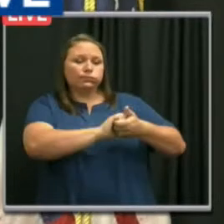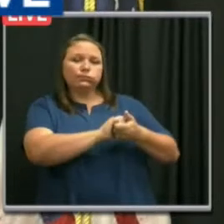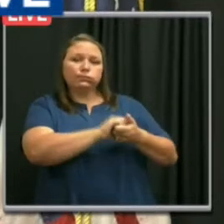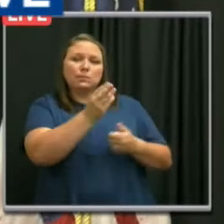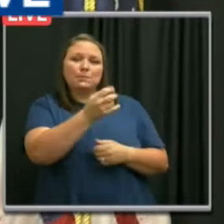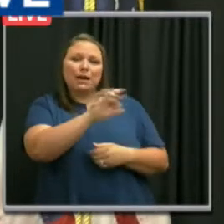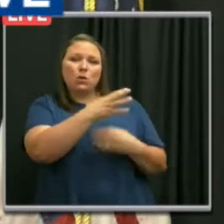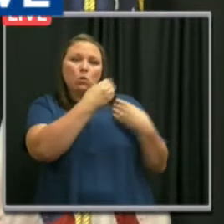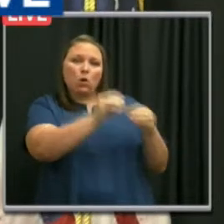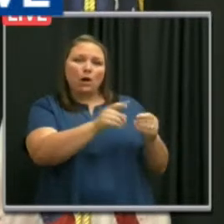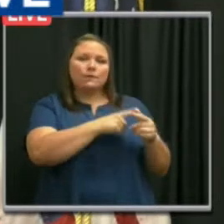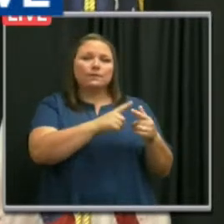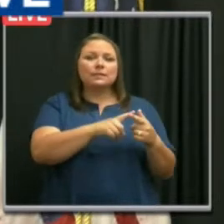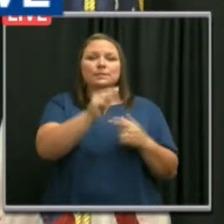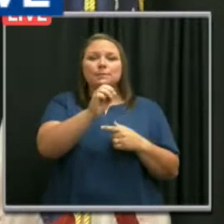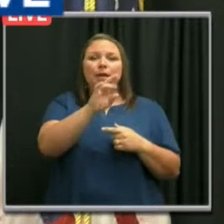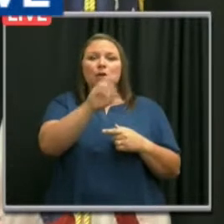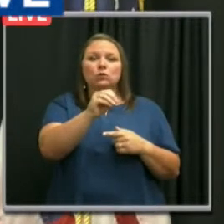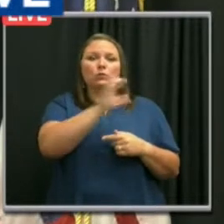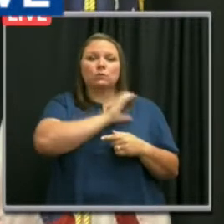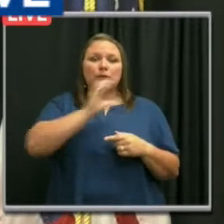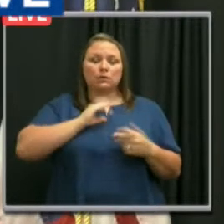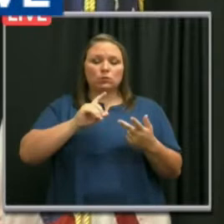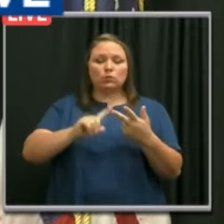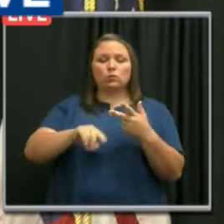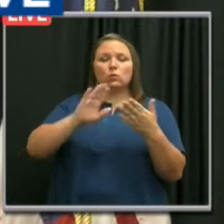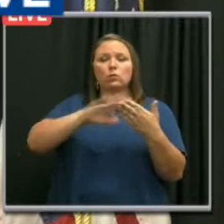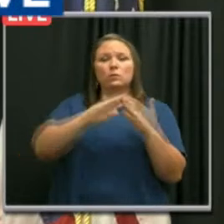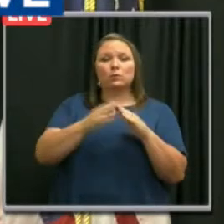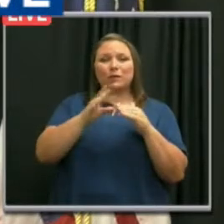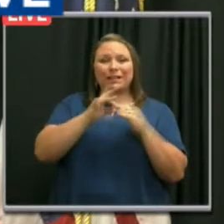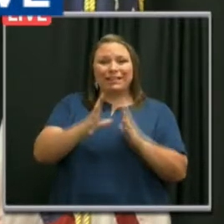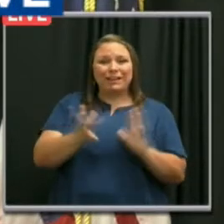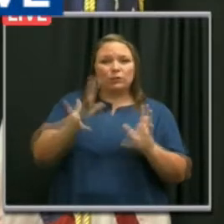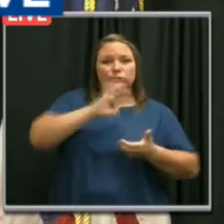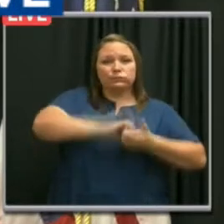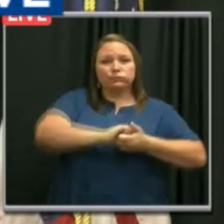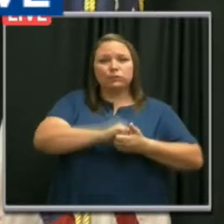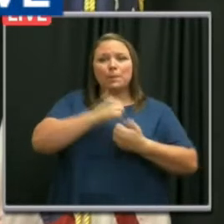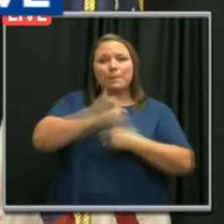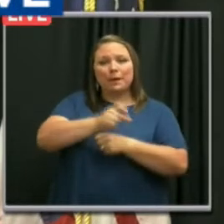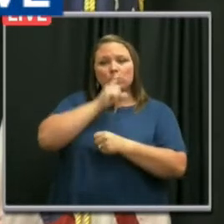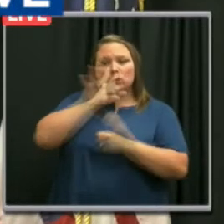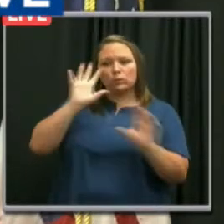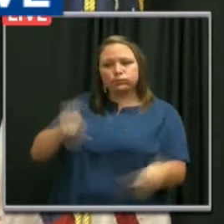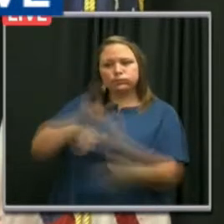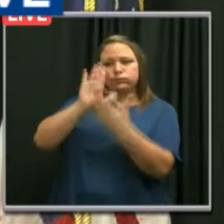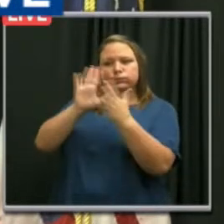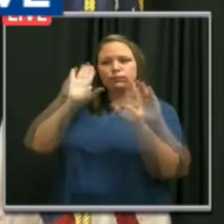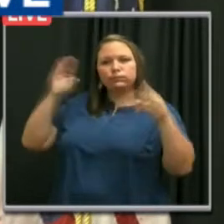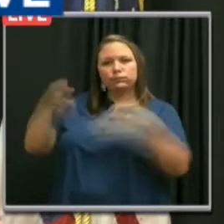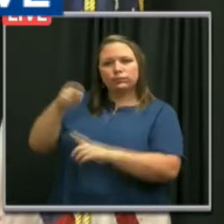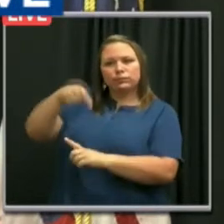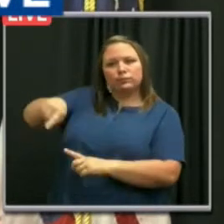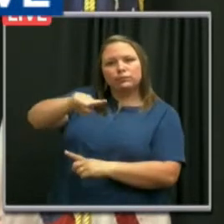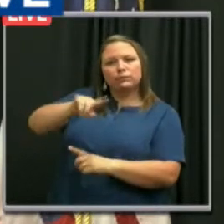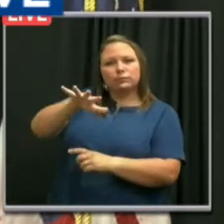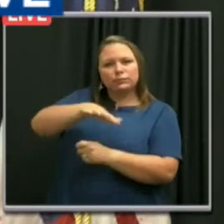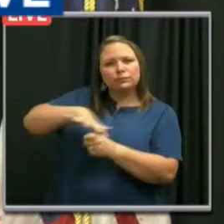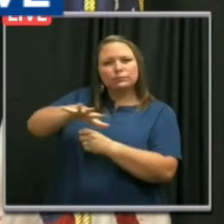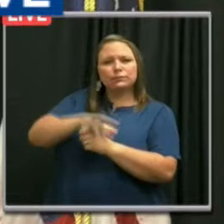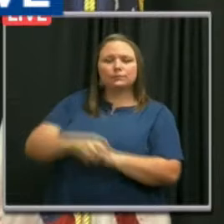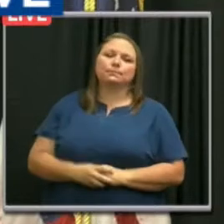Office, the Metro Council, and community leaders to expand and implement a more aggressive plan to address this